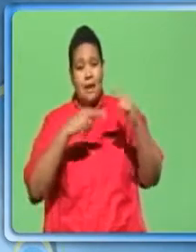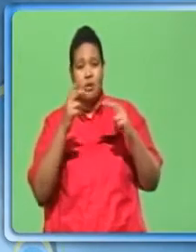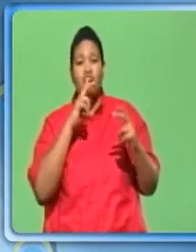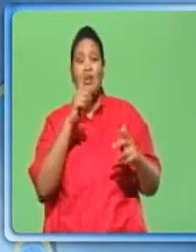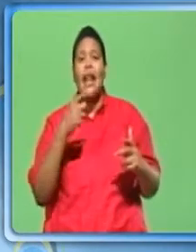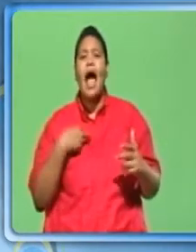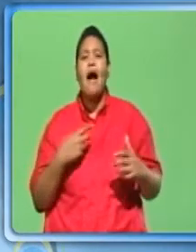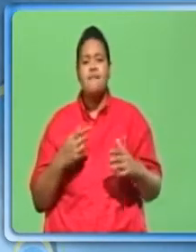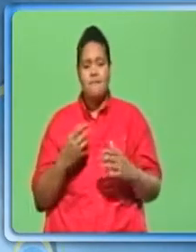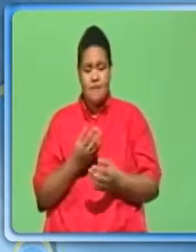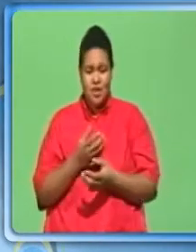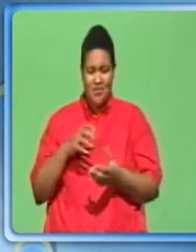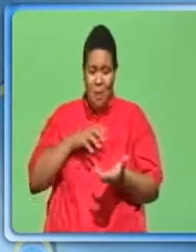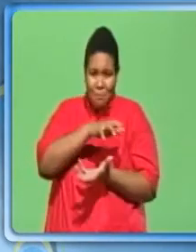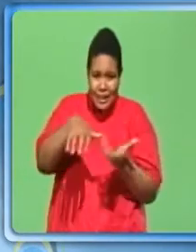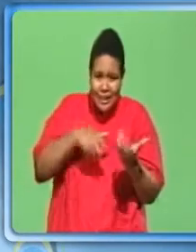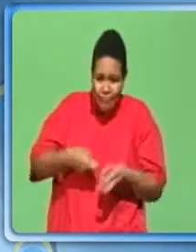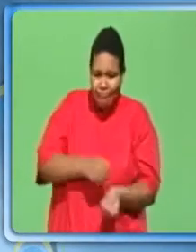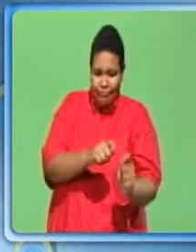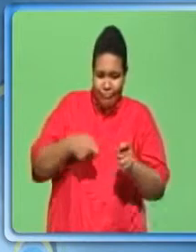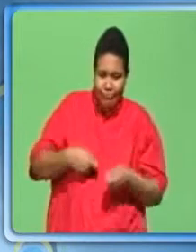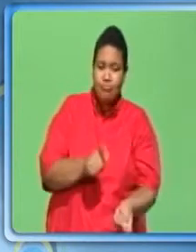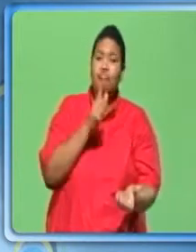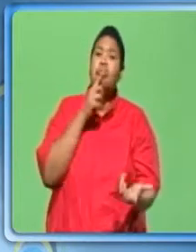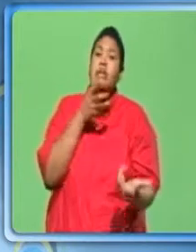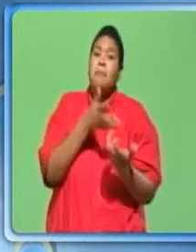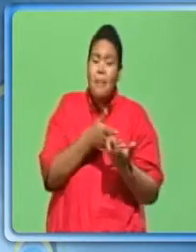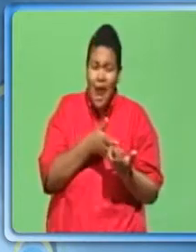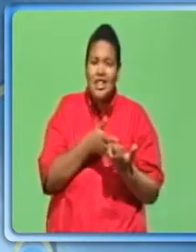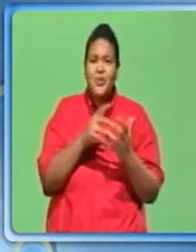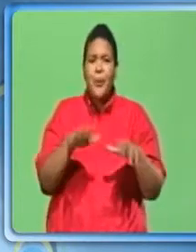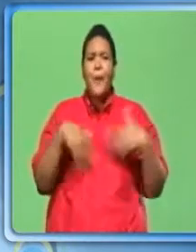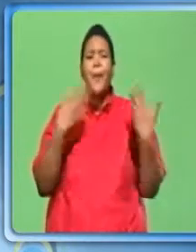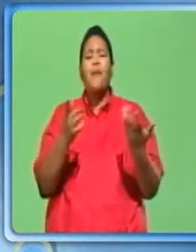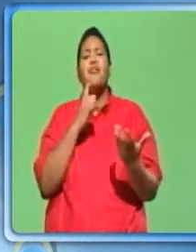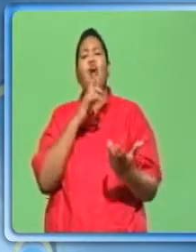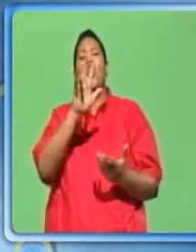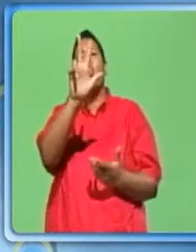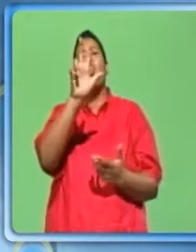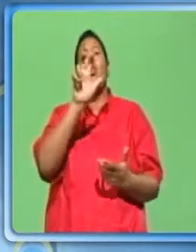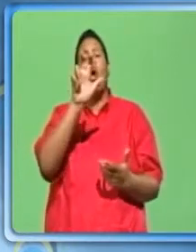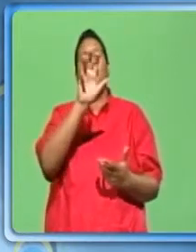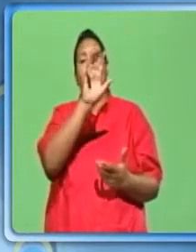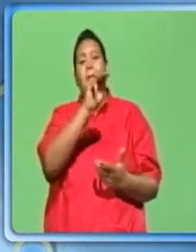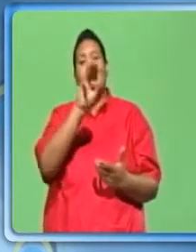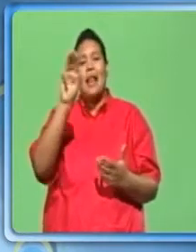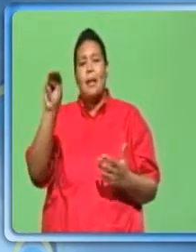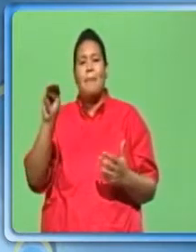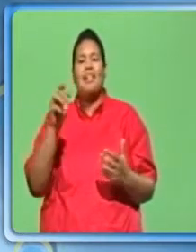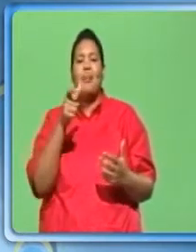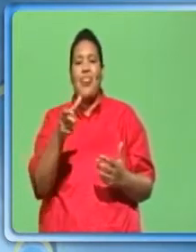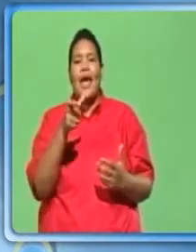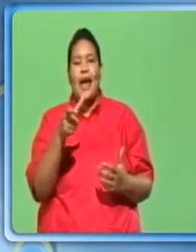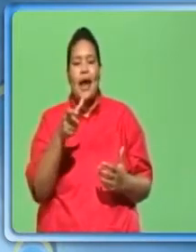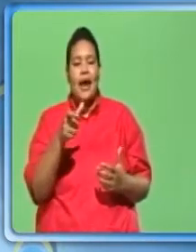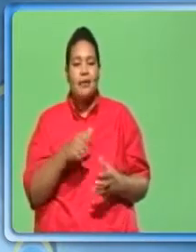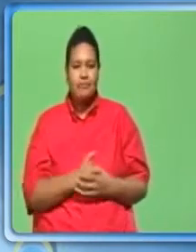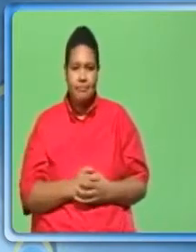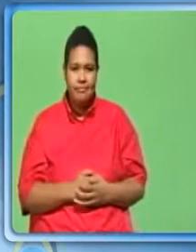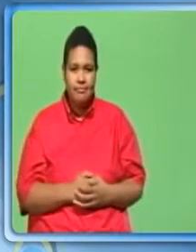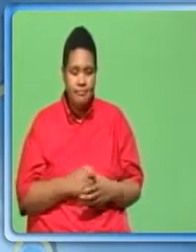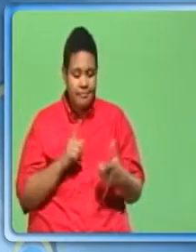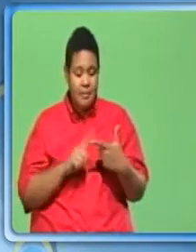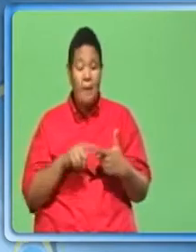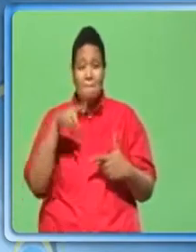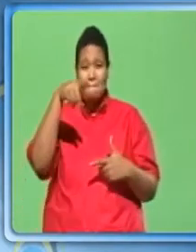of concrete that is suitable, reinforced, and up to 300 millimeter thick.